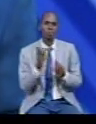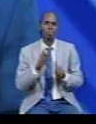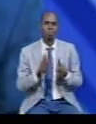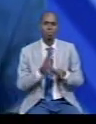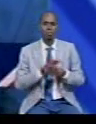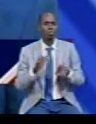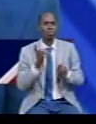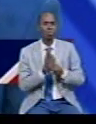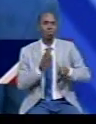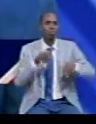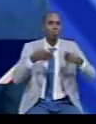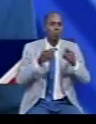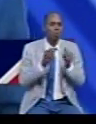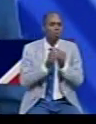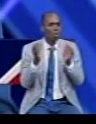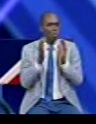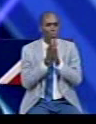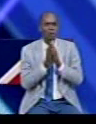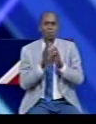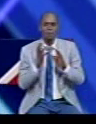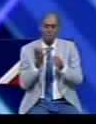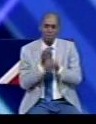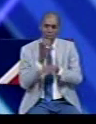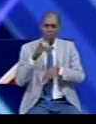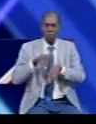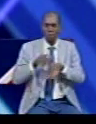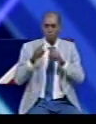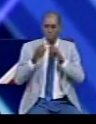pray. Take time to pray for them.